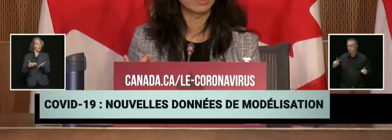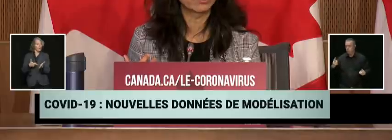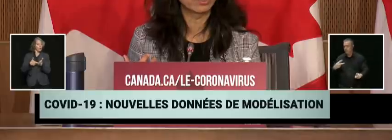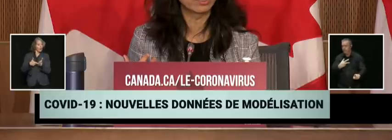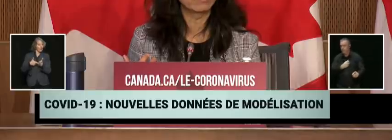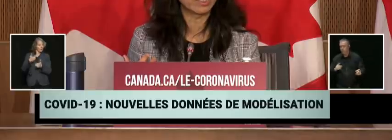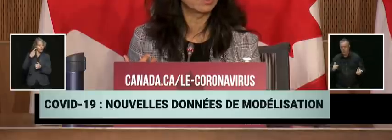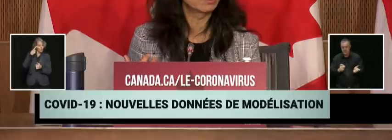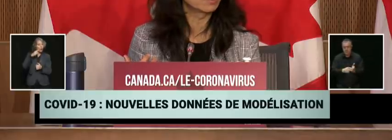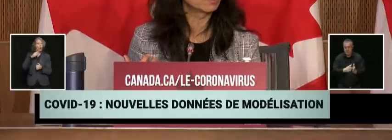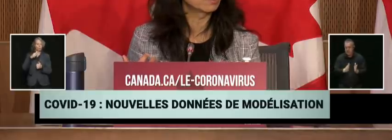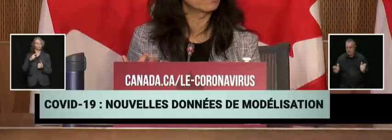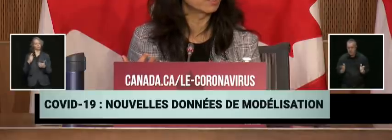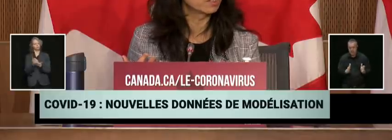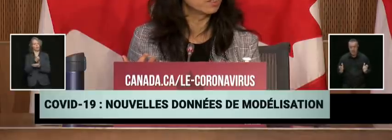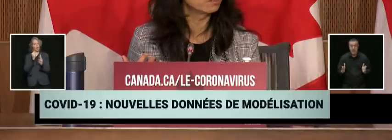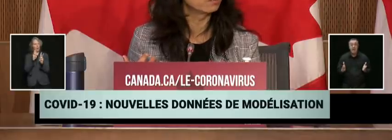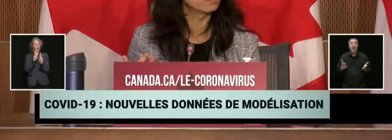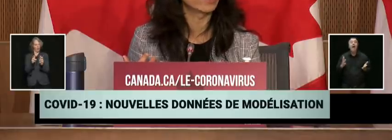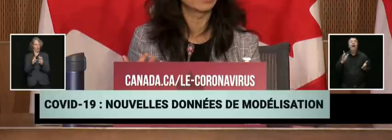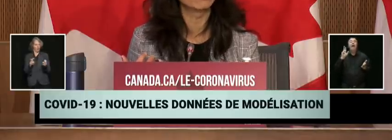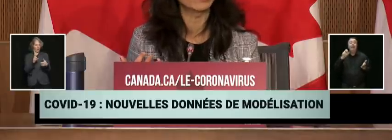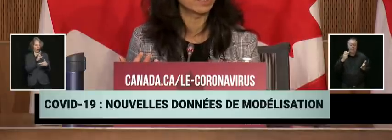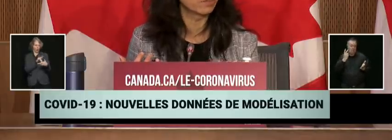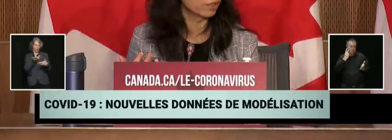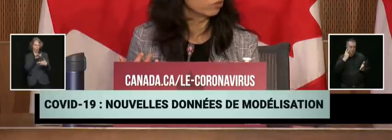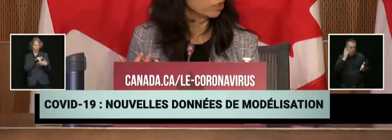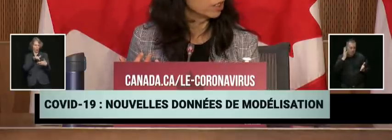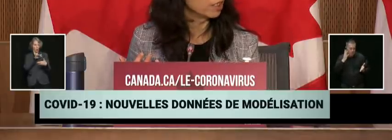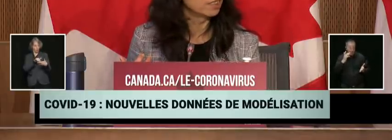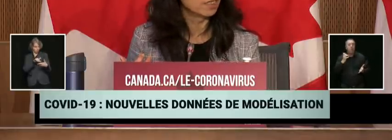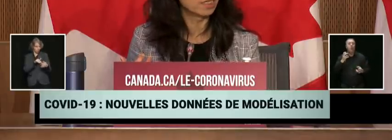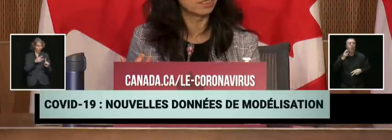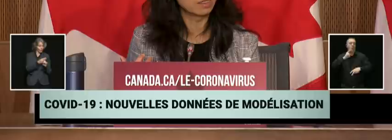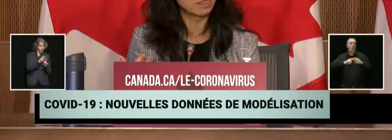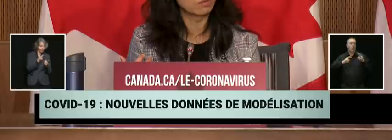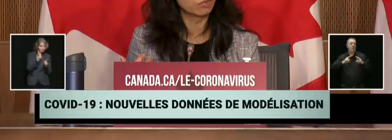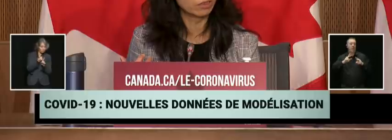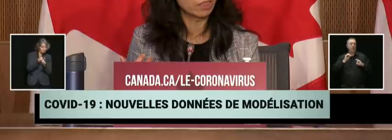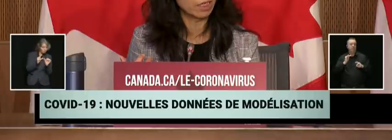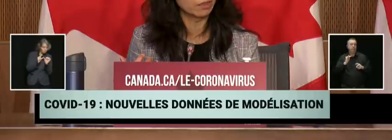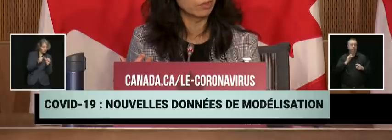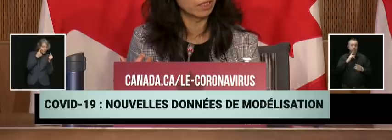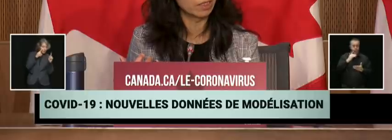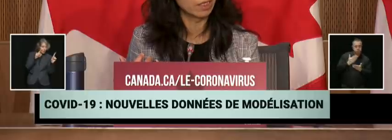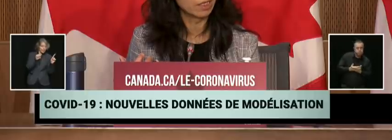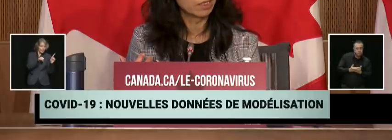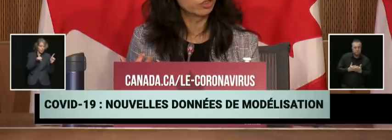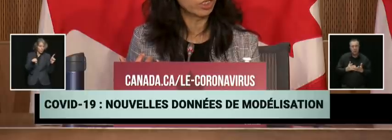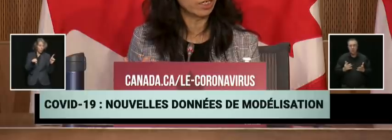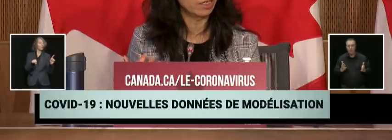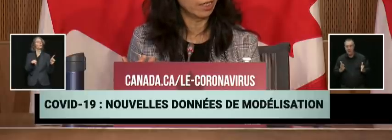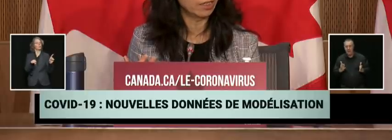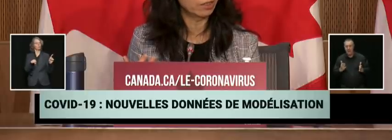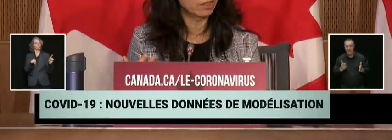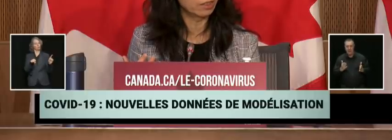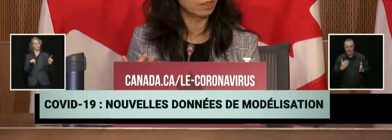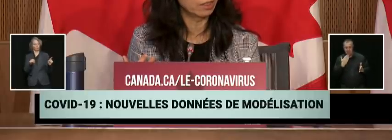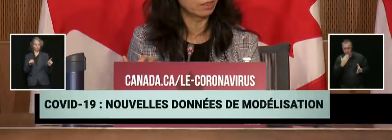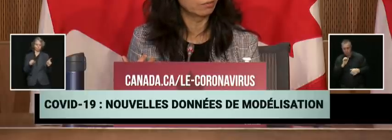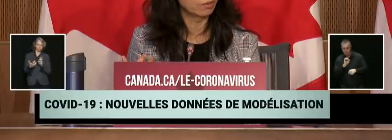the vaccine efficacy or vaccine effectiveness really in real time, and share